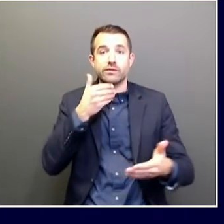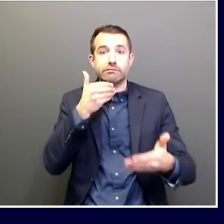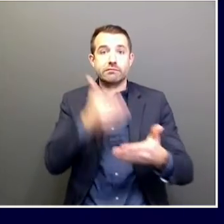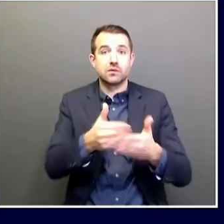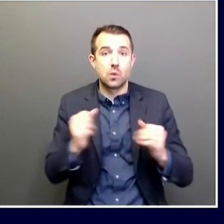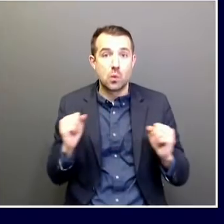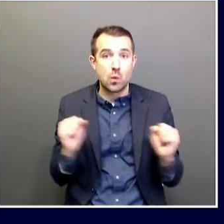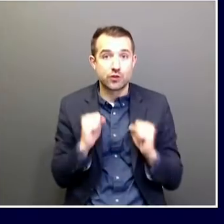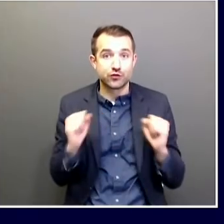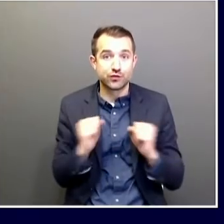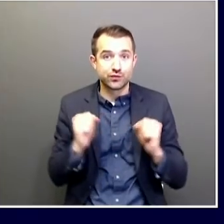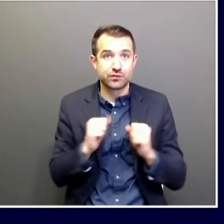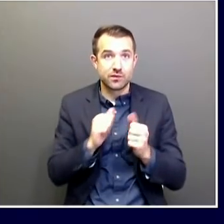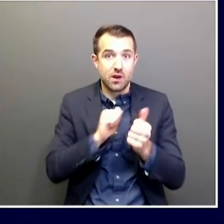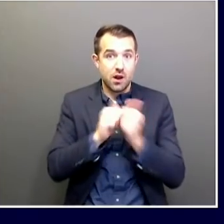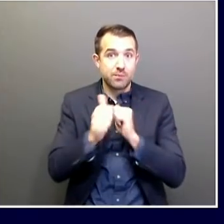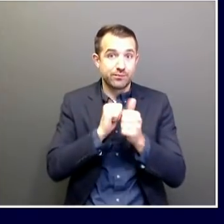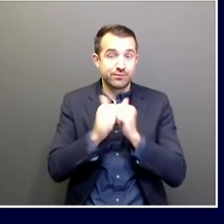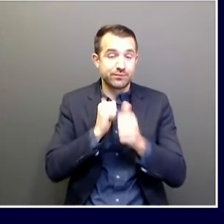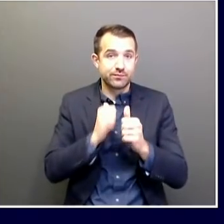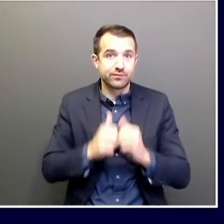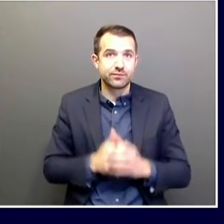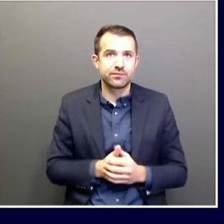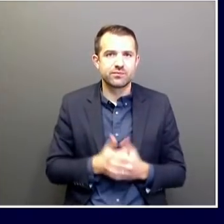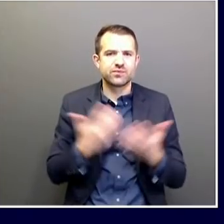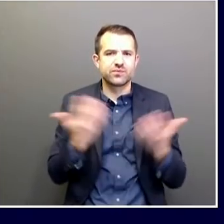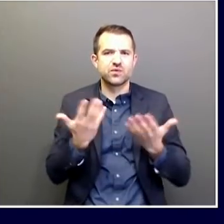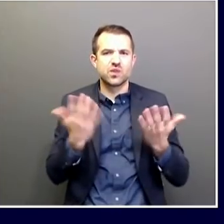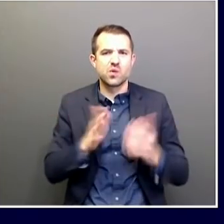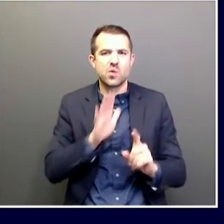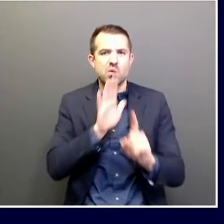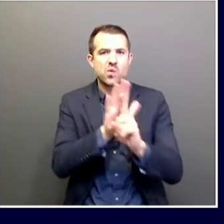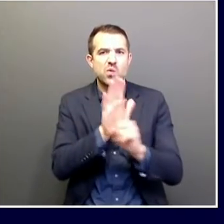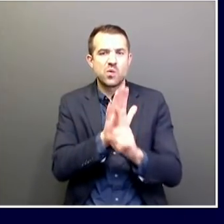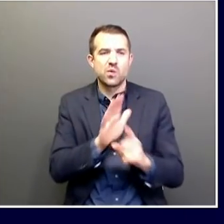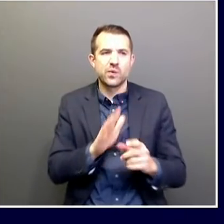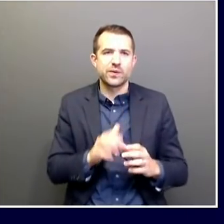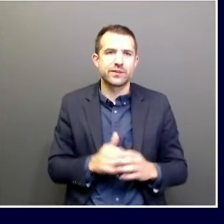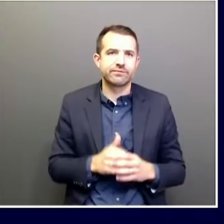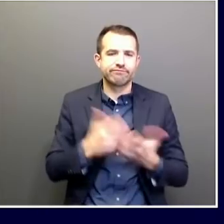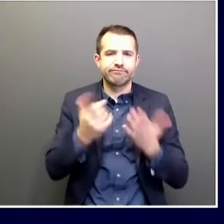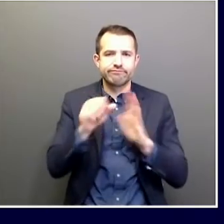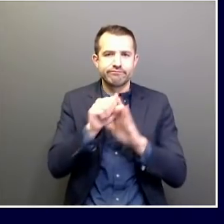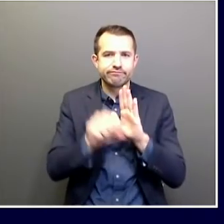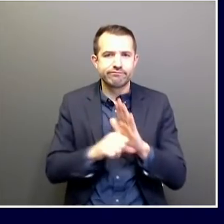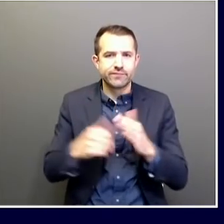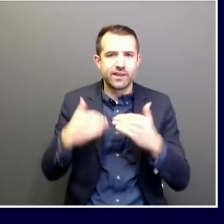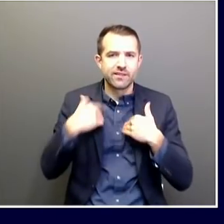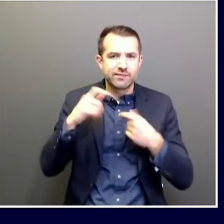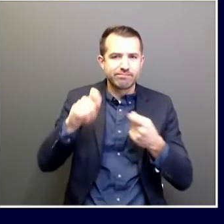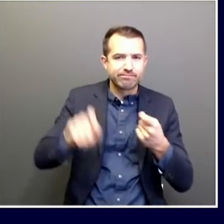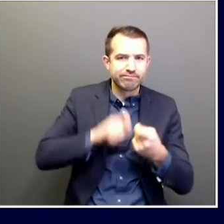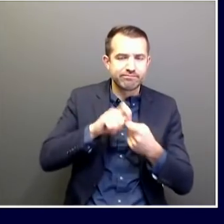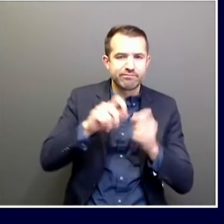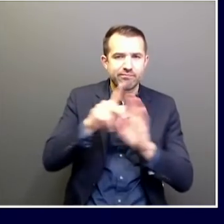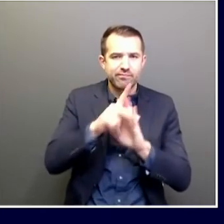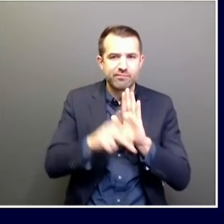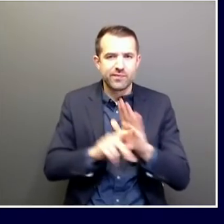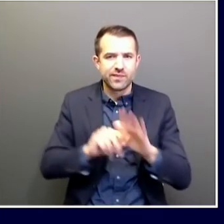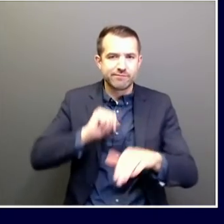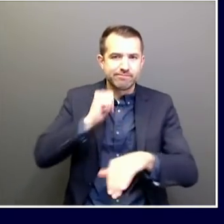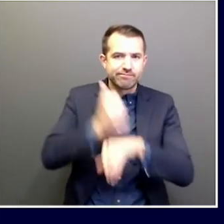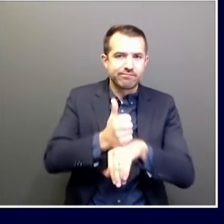of creating any kind of outline or protocol or anything that they suggest that schools should